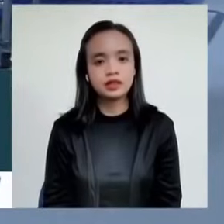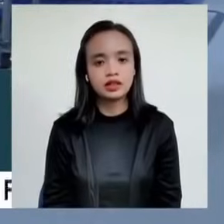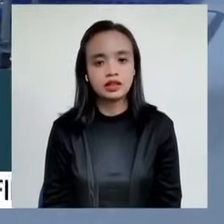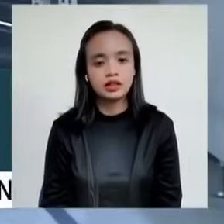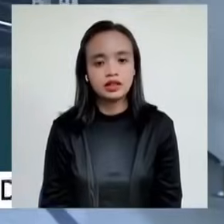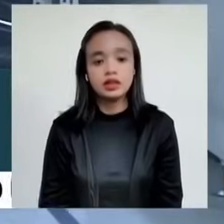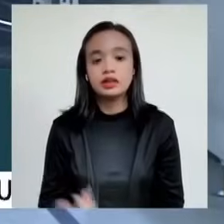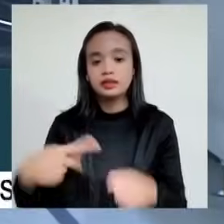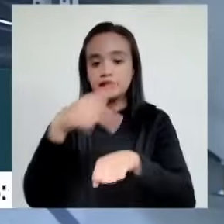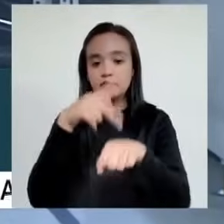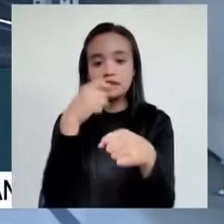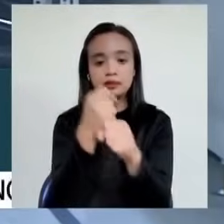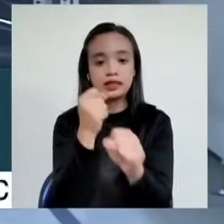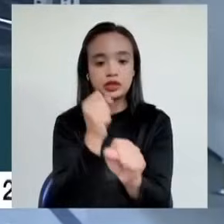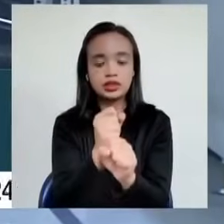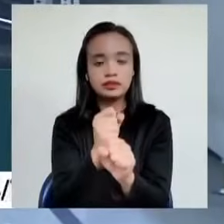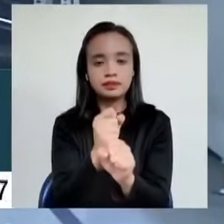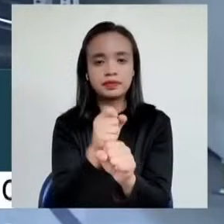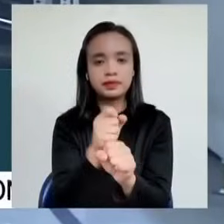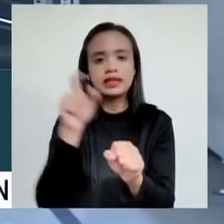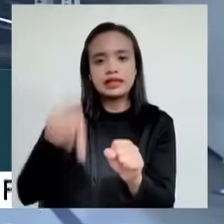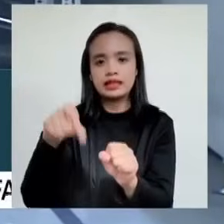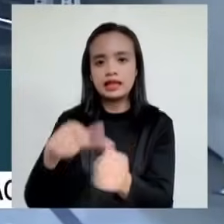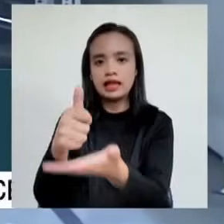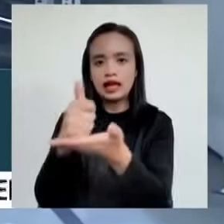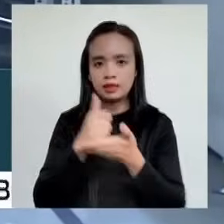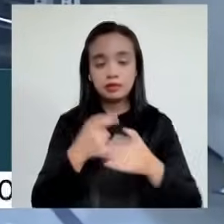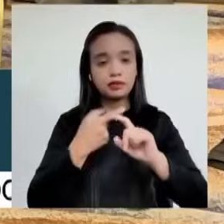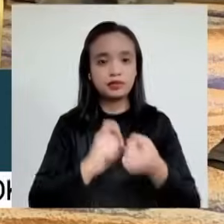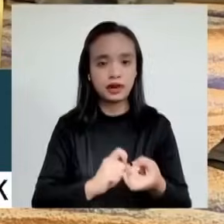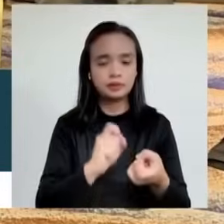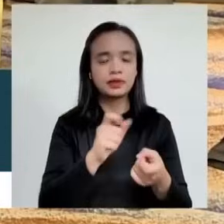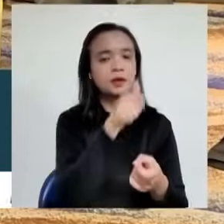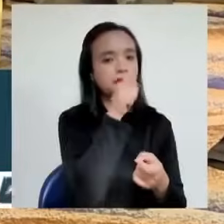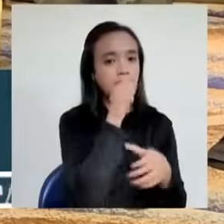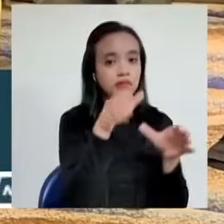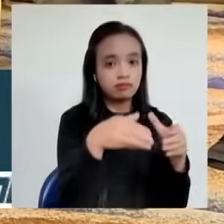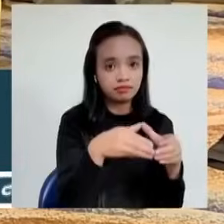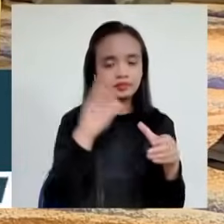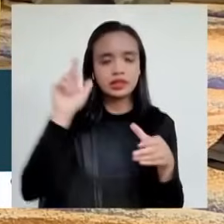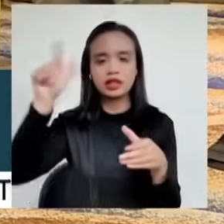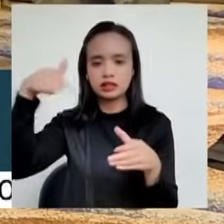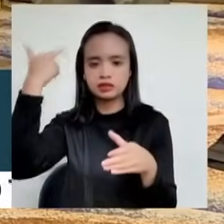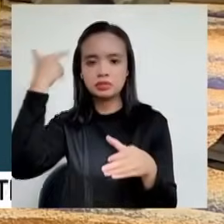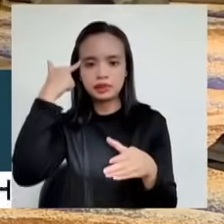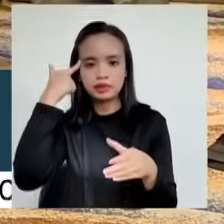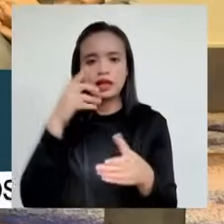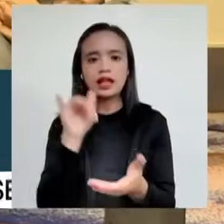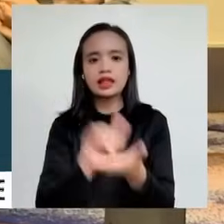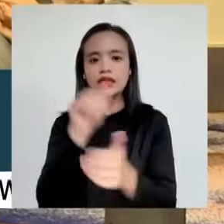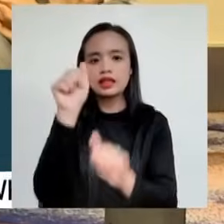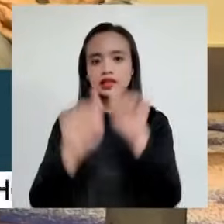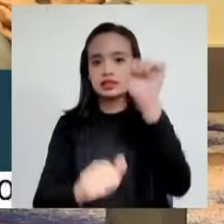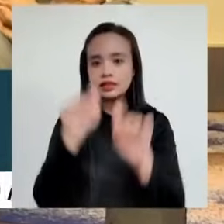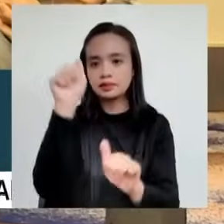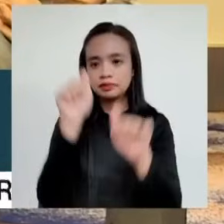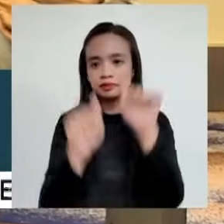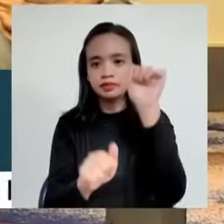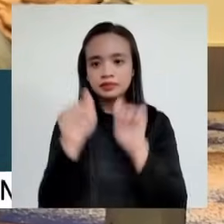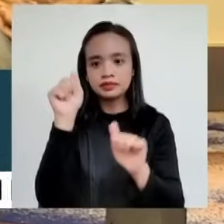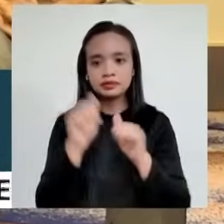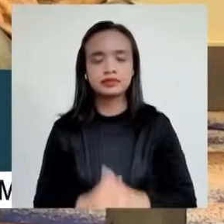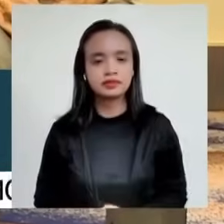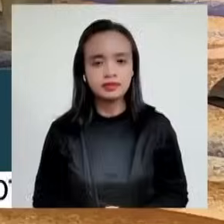manufacturing industry needs some help from both government and the private sector. This was one of the assessments at a forum organized by the Philippine